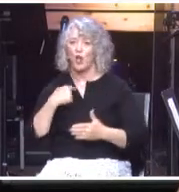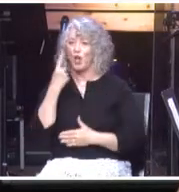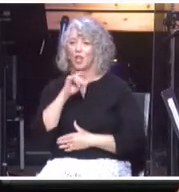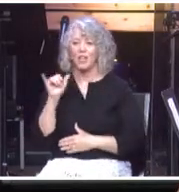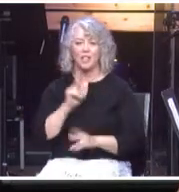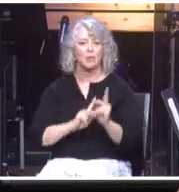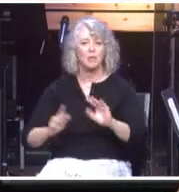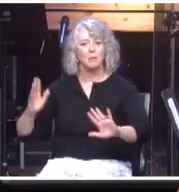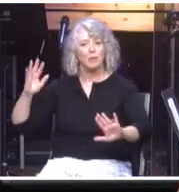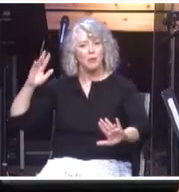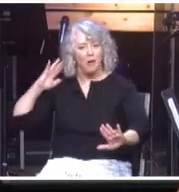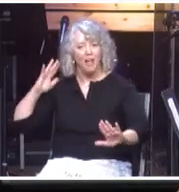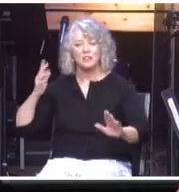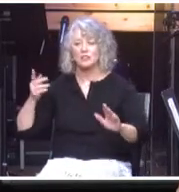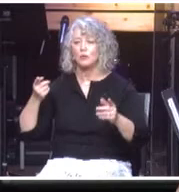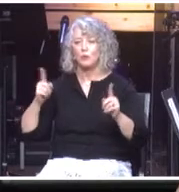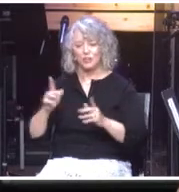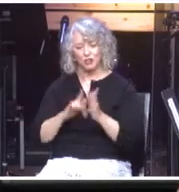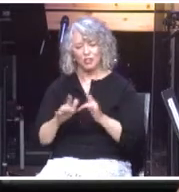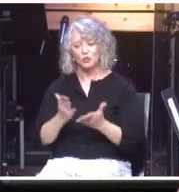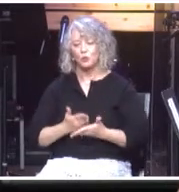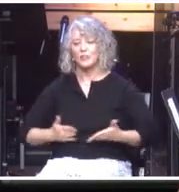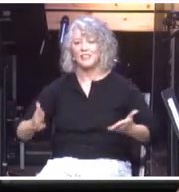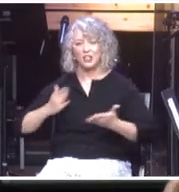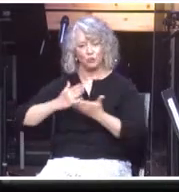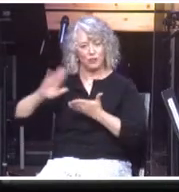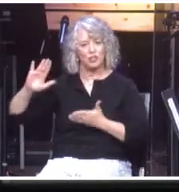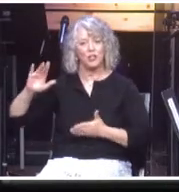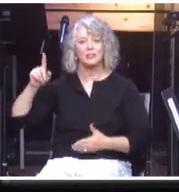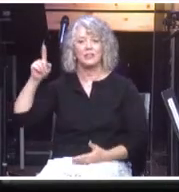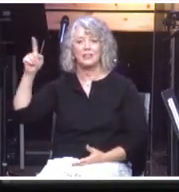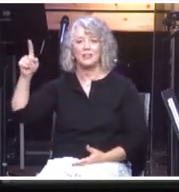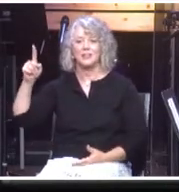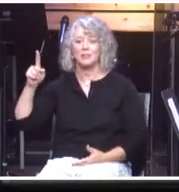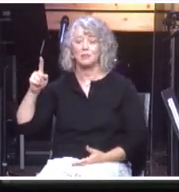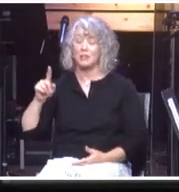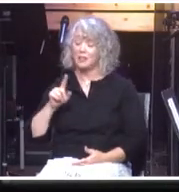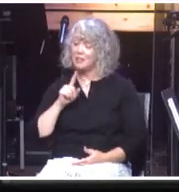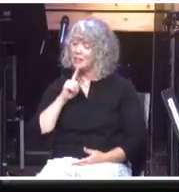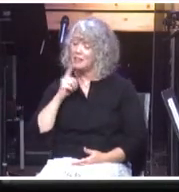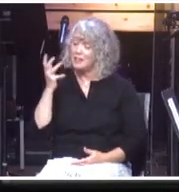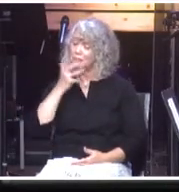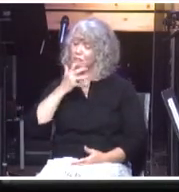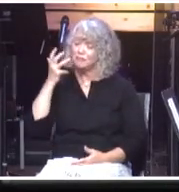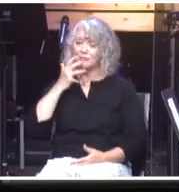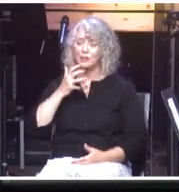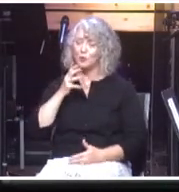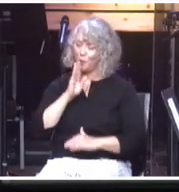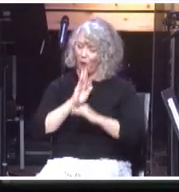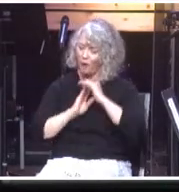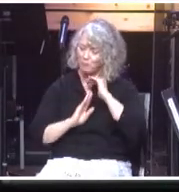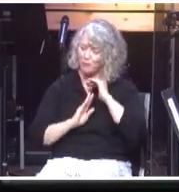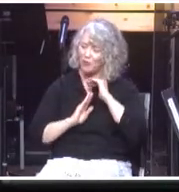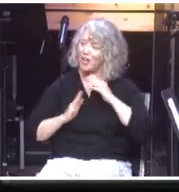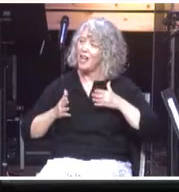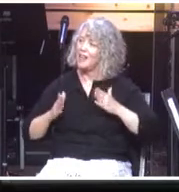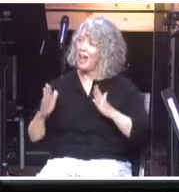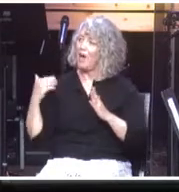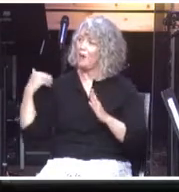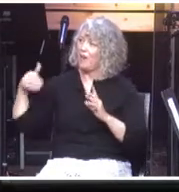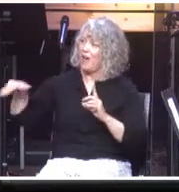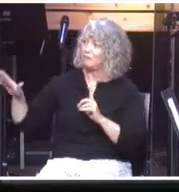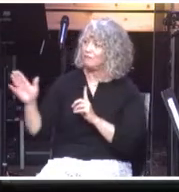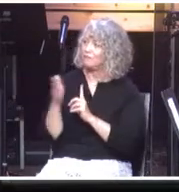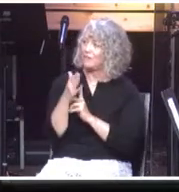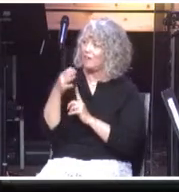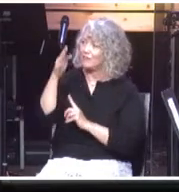It's a wonderful thing to humble oneself in the shadow of the Almighty's wing. And having all